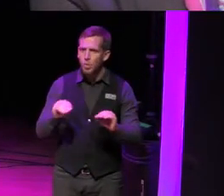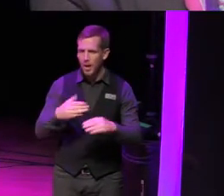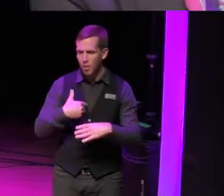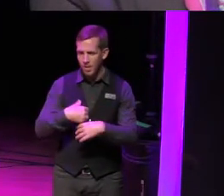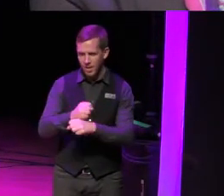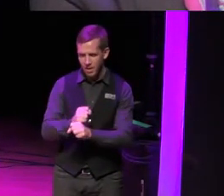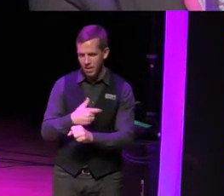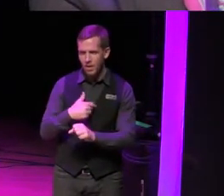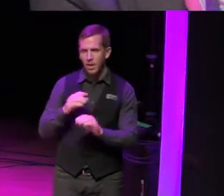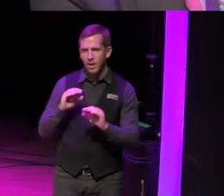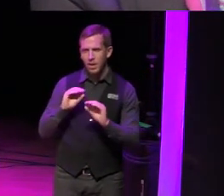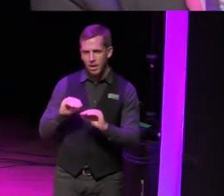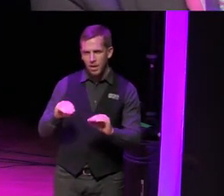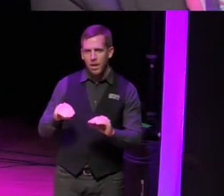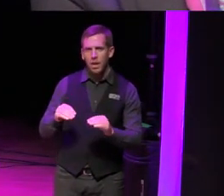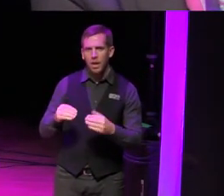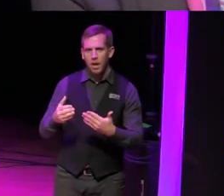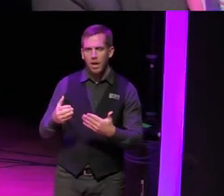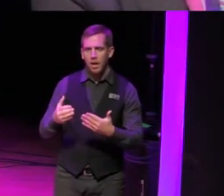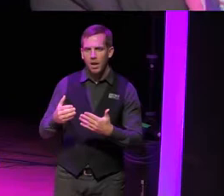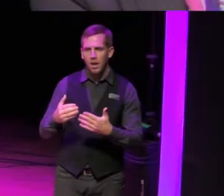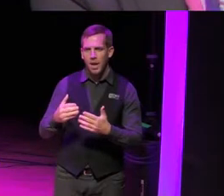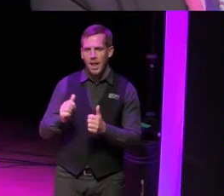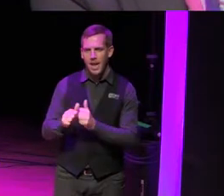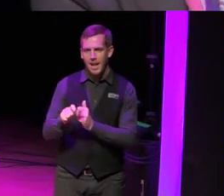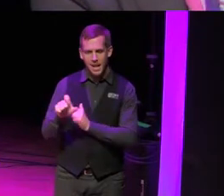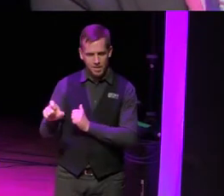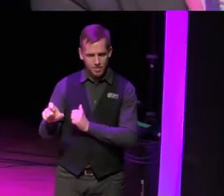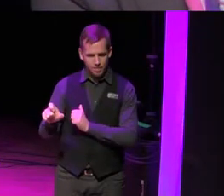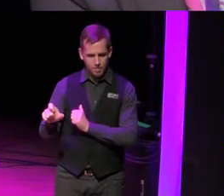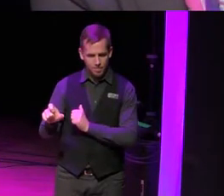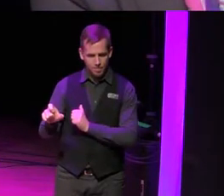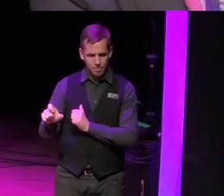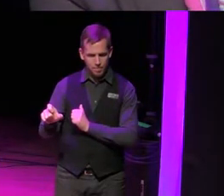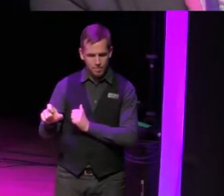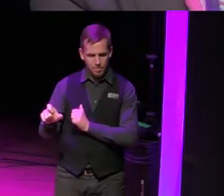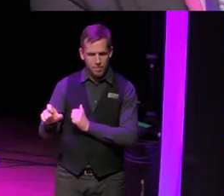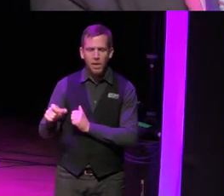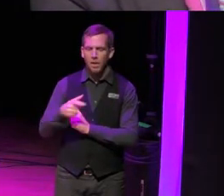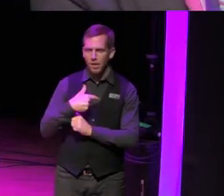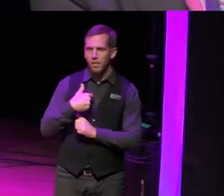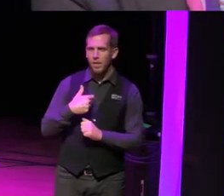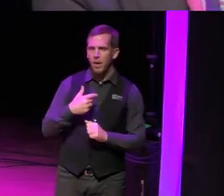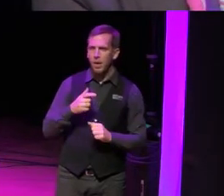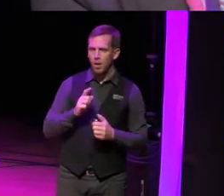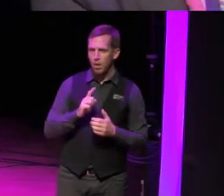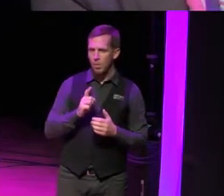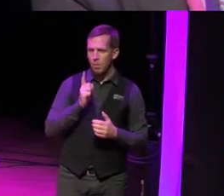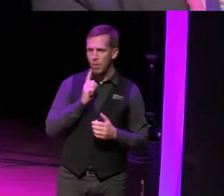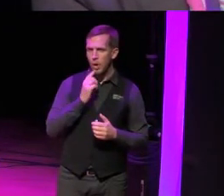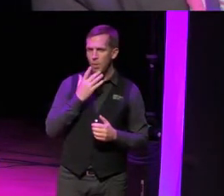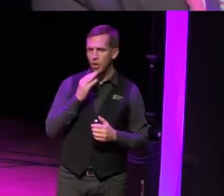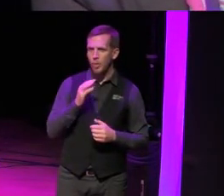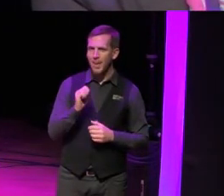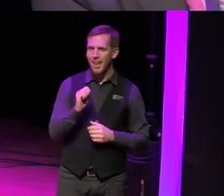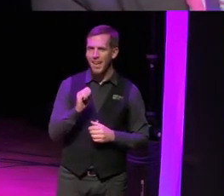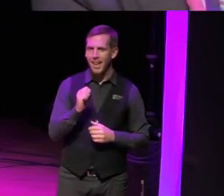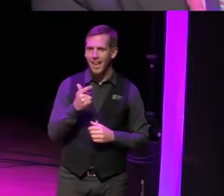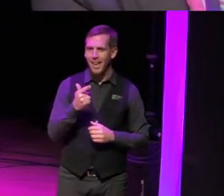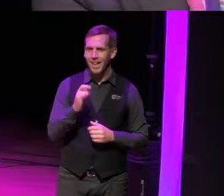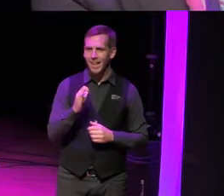is called an epic leadership training. We train leaders that are ethical, purpose-driven,